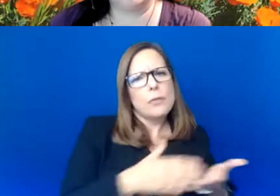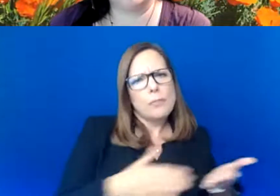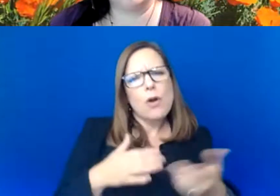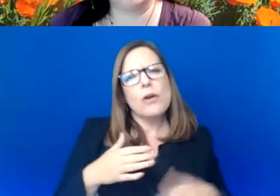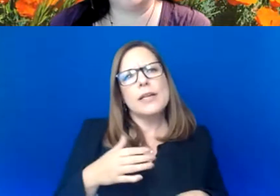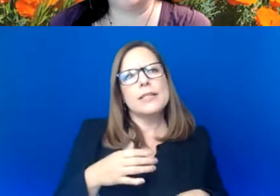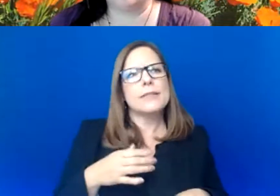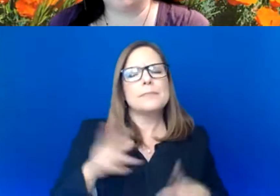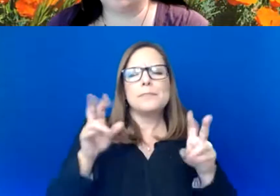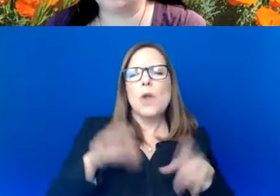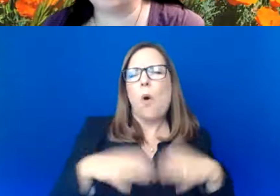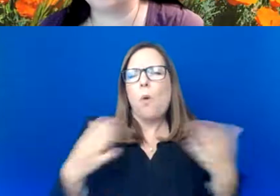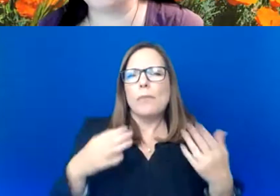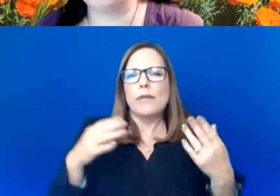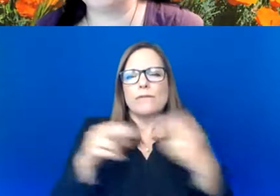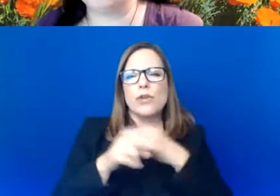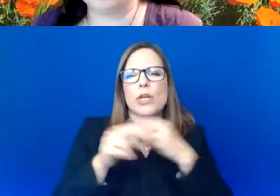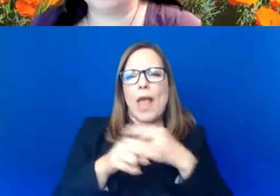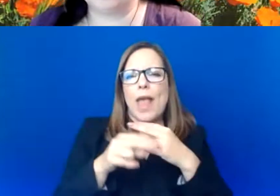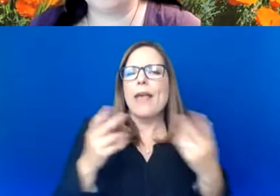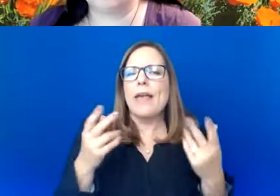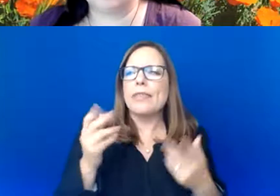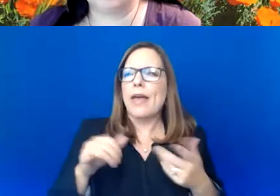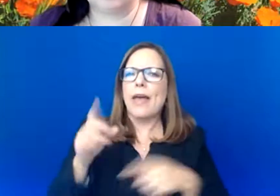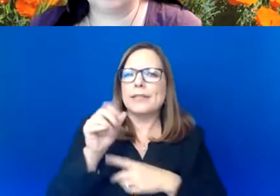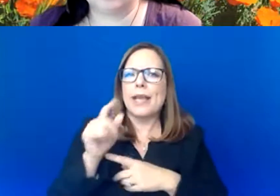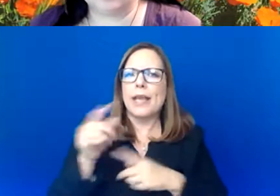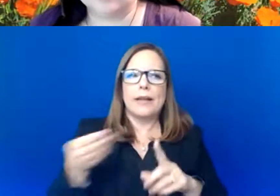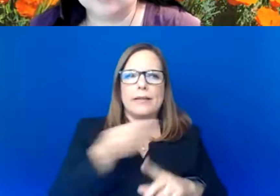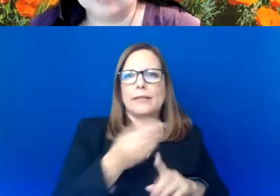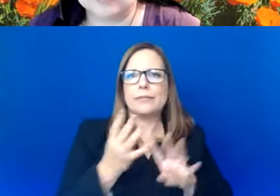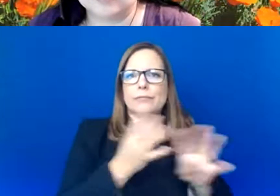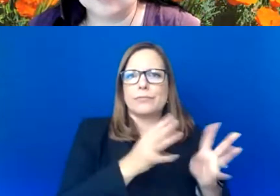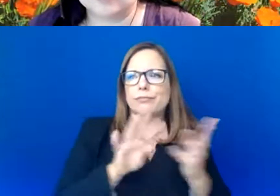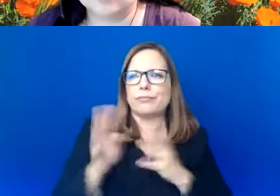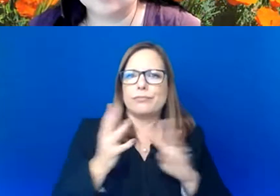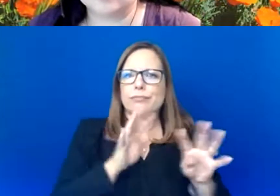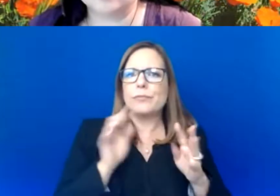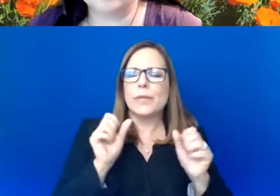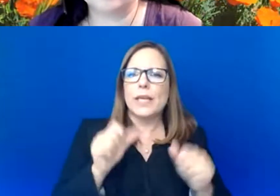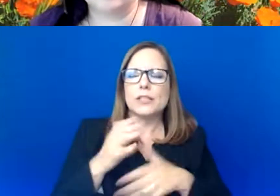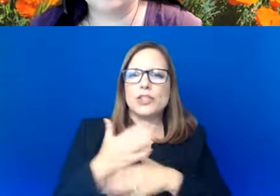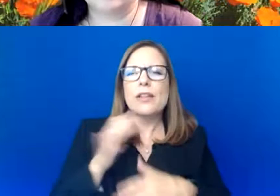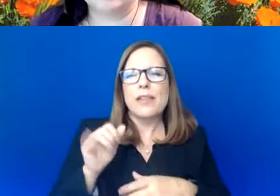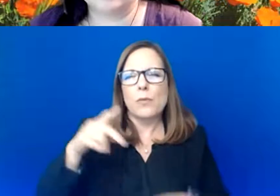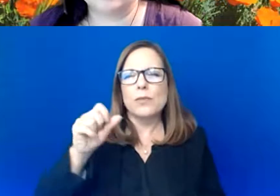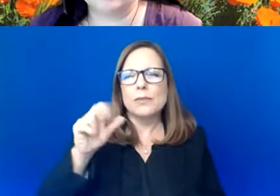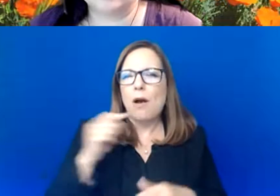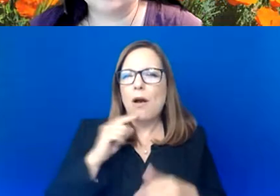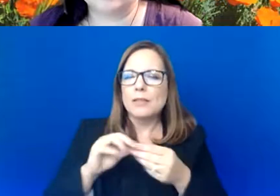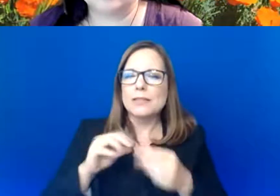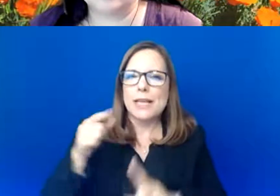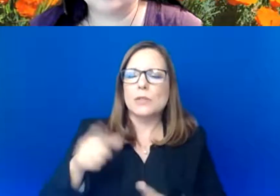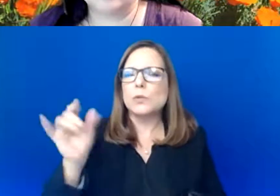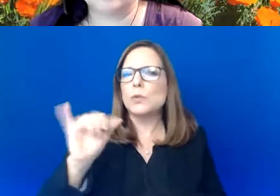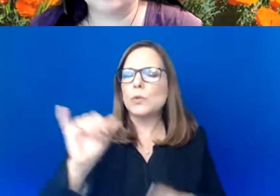highways that this data can travel along, kind of the point that Paul was getting at earlier. And that's something that we hope through this sort of